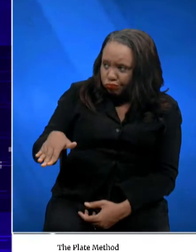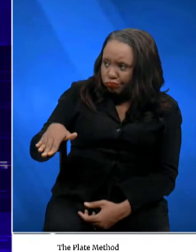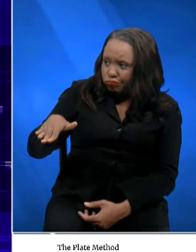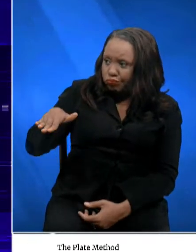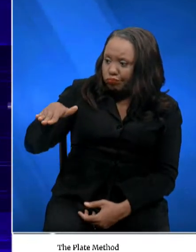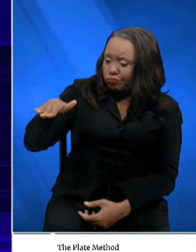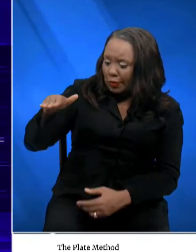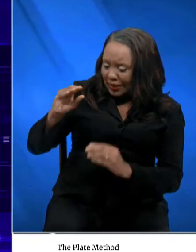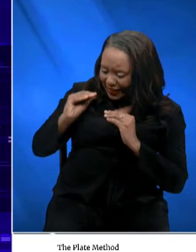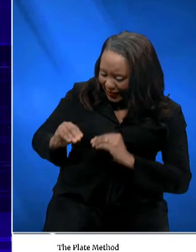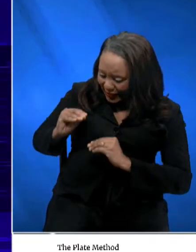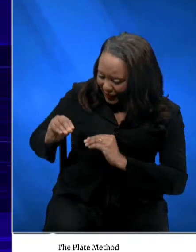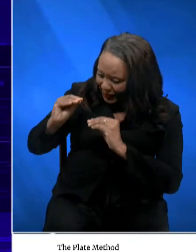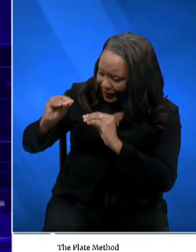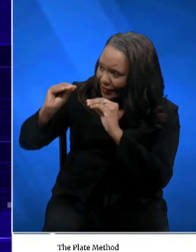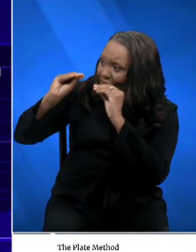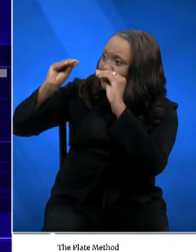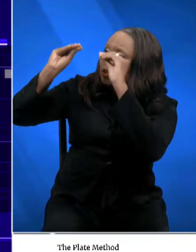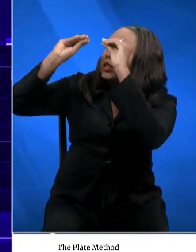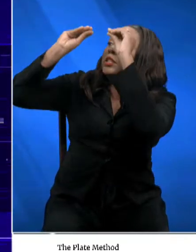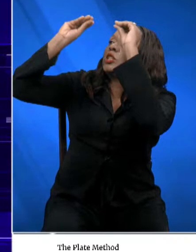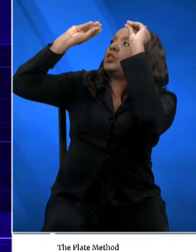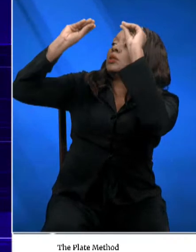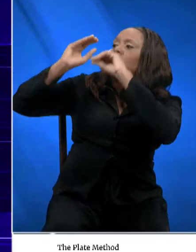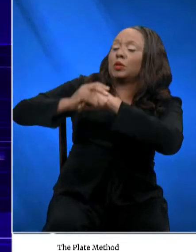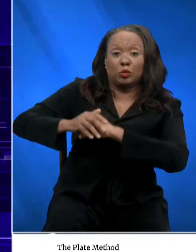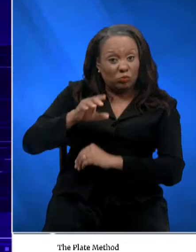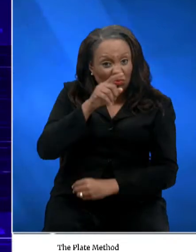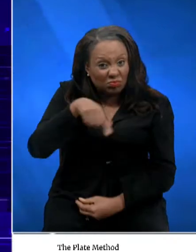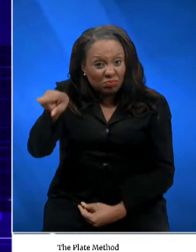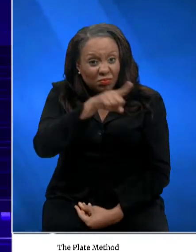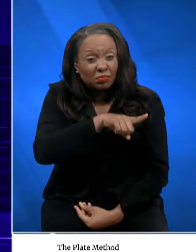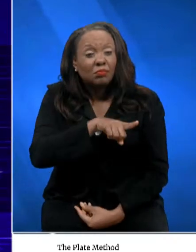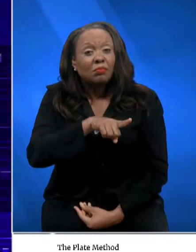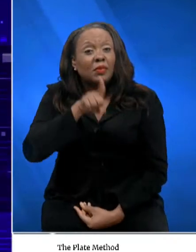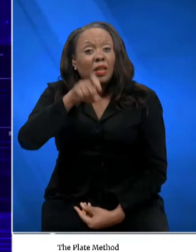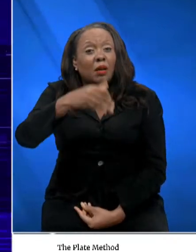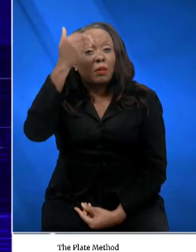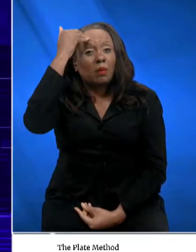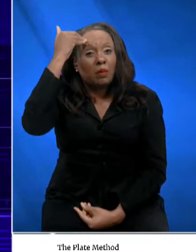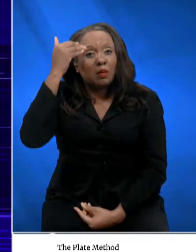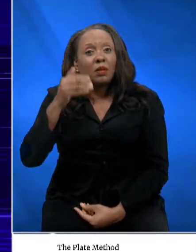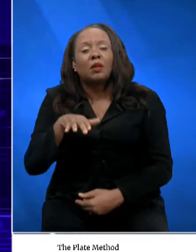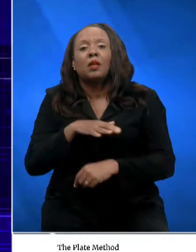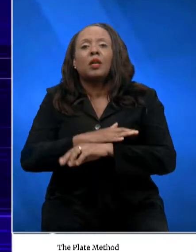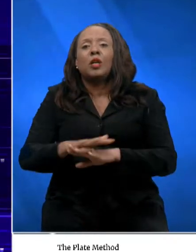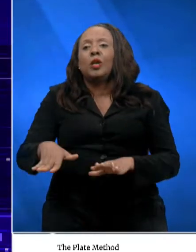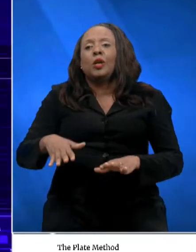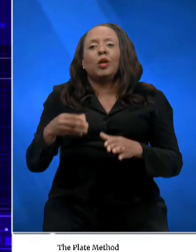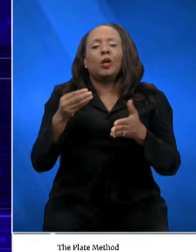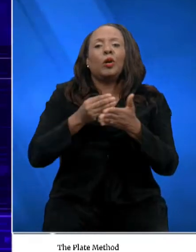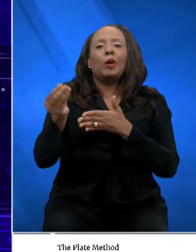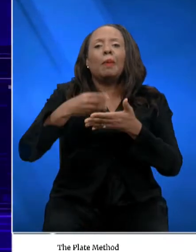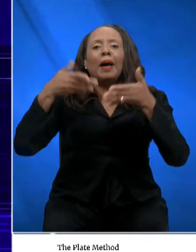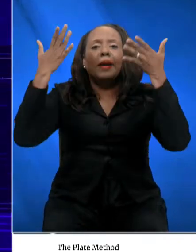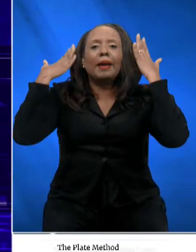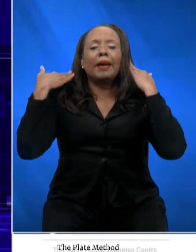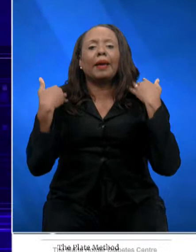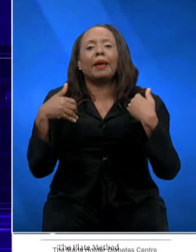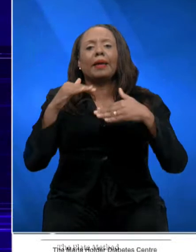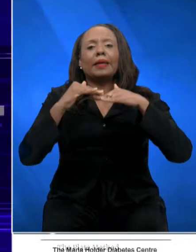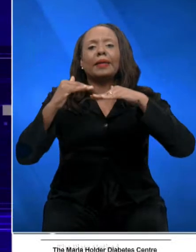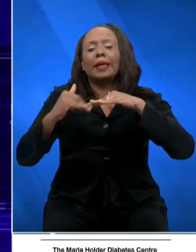And to the public, general public, please be aware. Don't spend the money on the clothes and the hair, doing the nails and the shoes and the men and blah, blah,